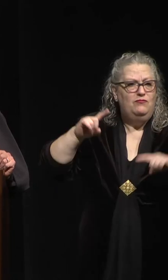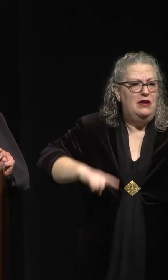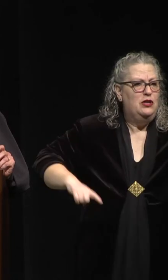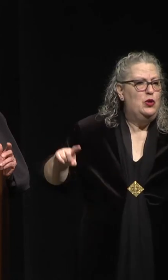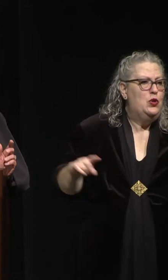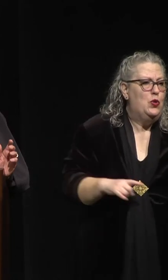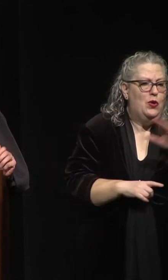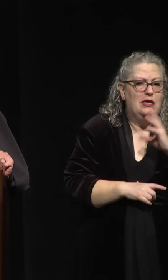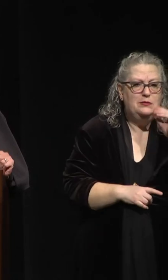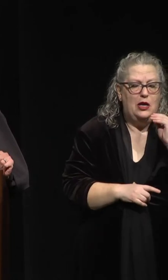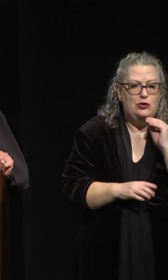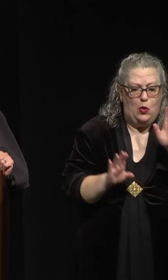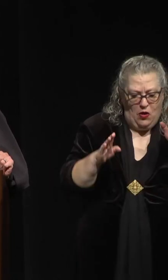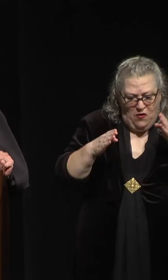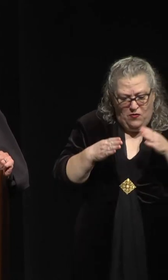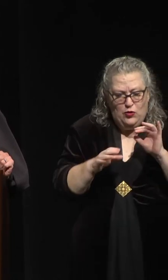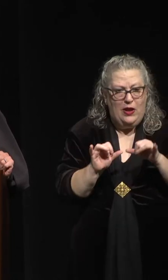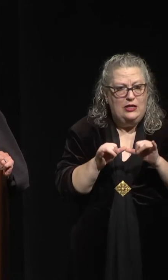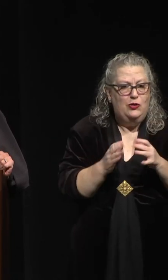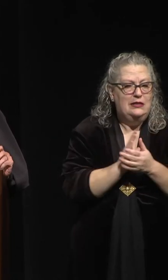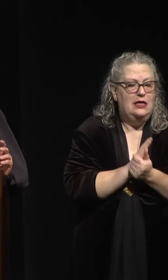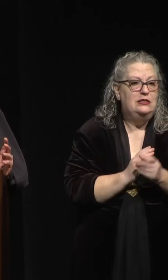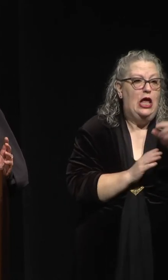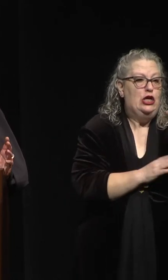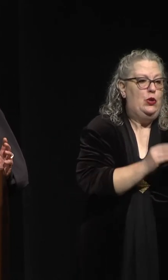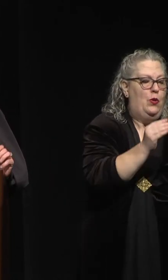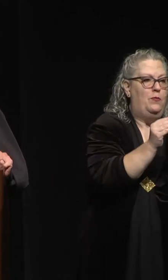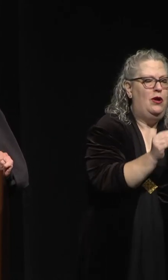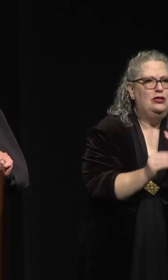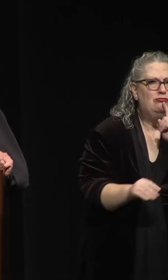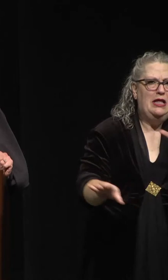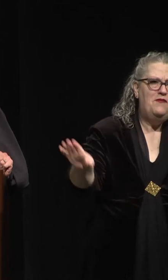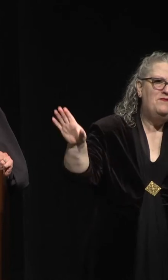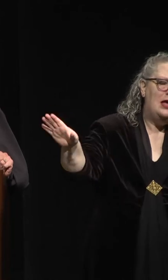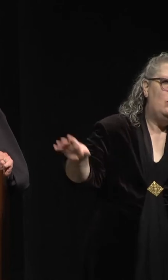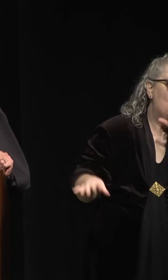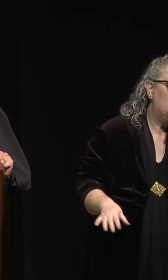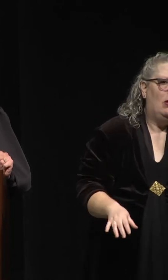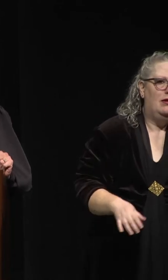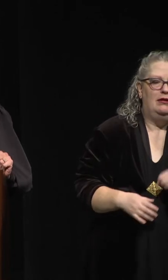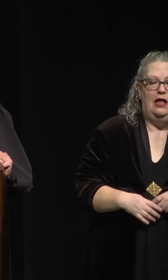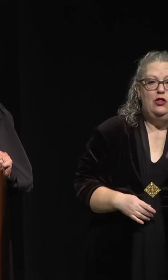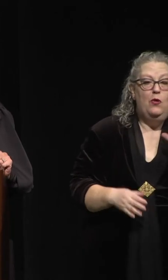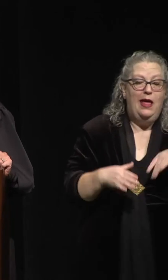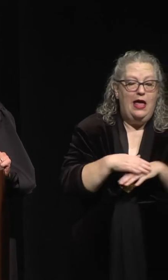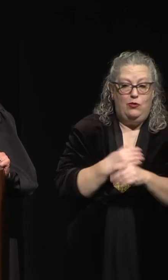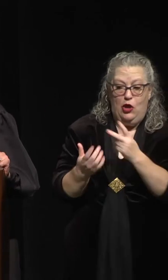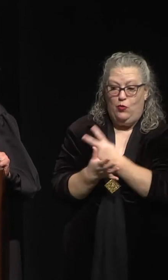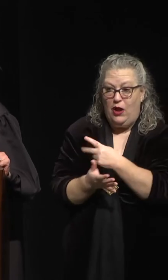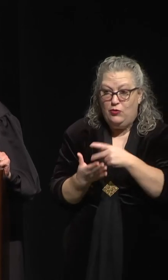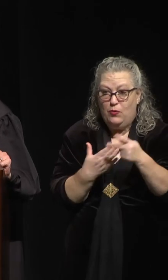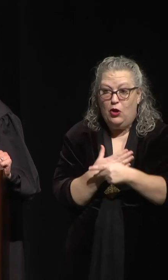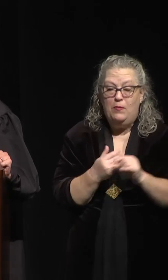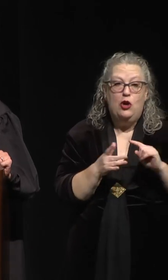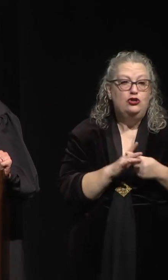experiences or hone your engineering skills and do more. It's fantastic. You'll be entering your graduate program or starting your post-college career